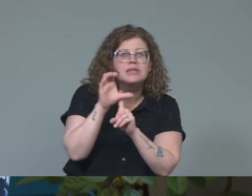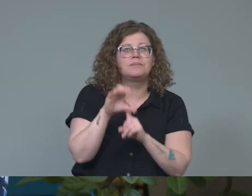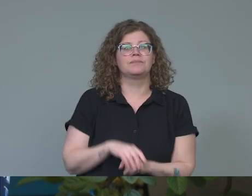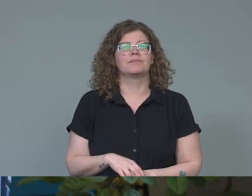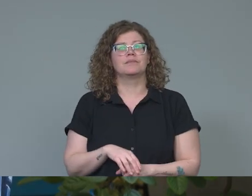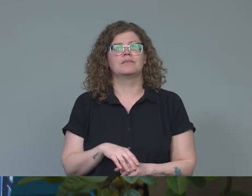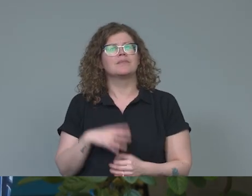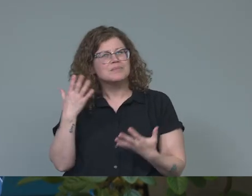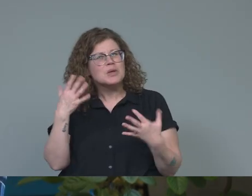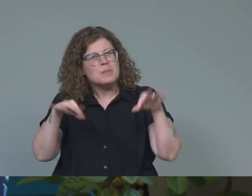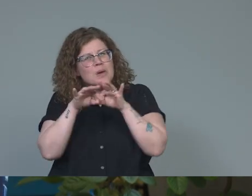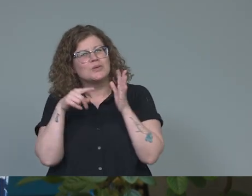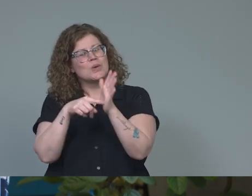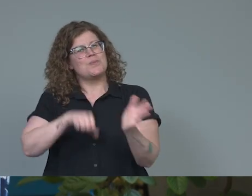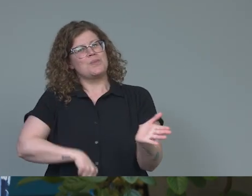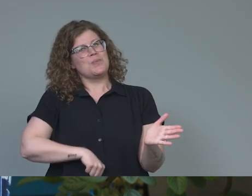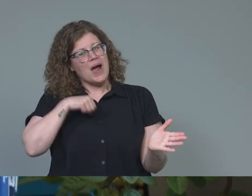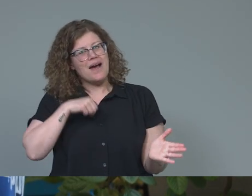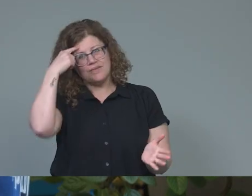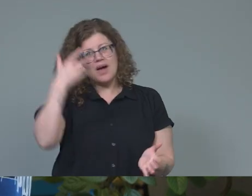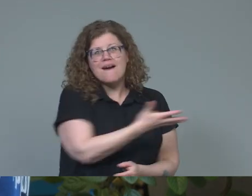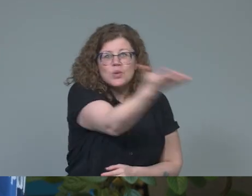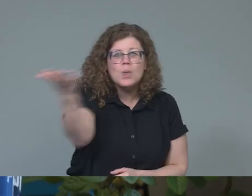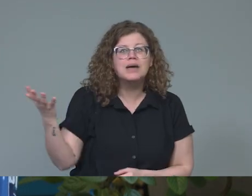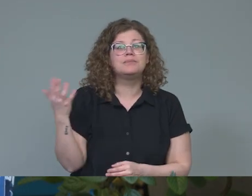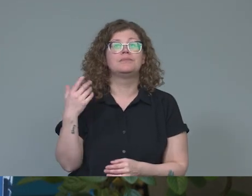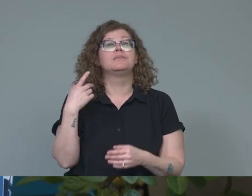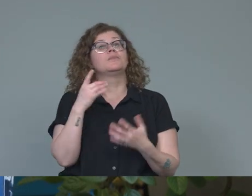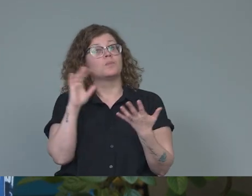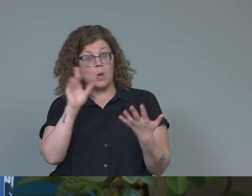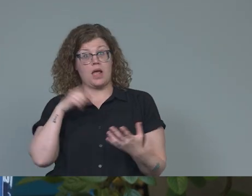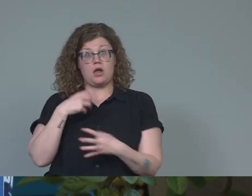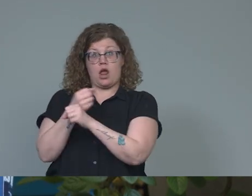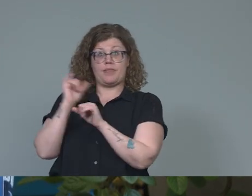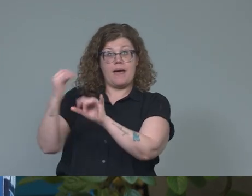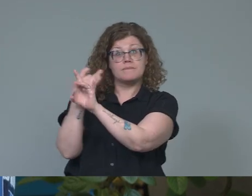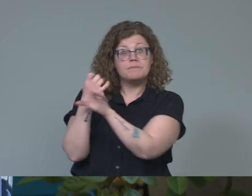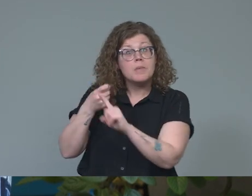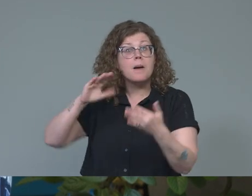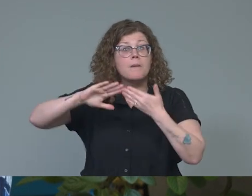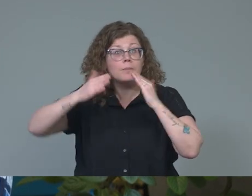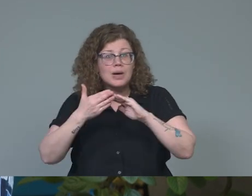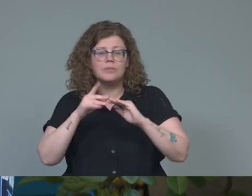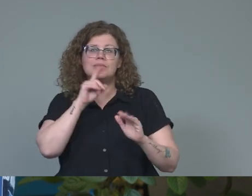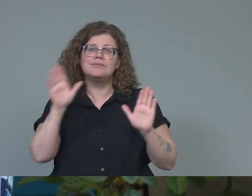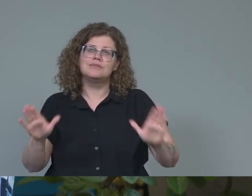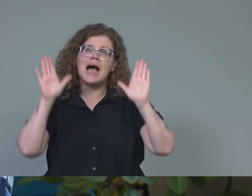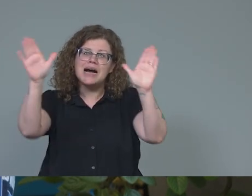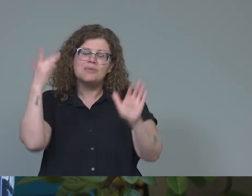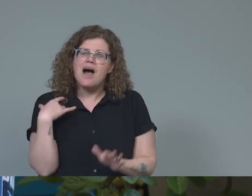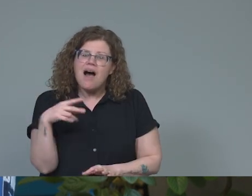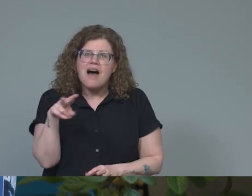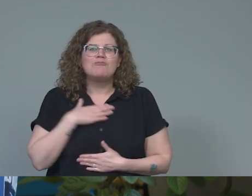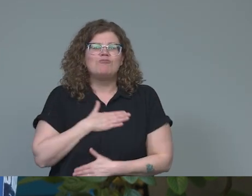for everyone, and the feedback I got from the community members was fantastic, and I really enjoyed it. It was very,